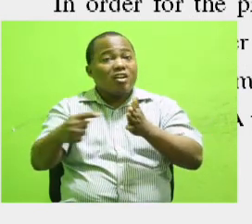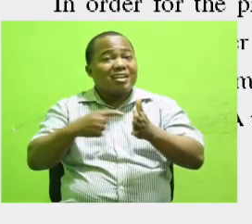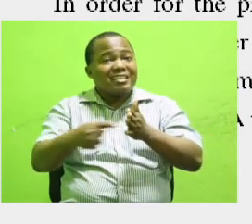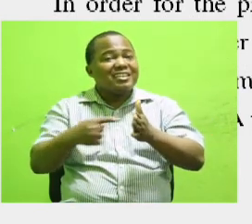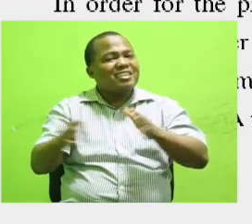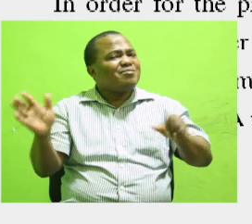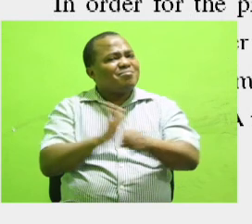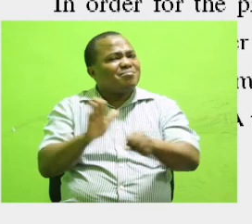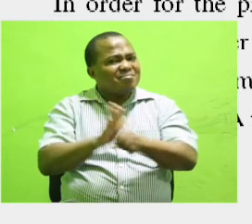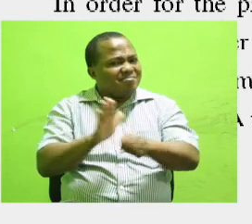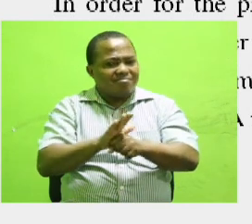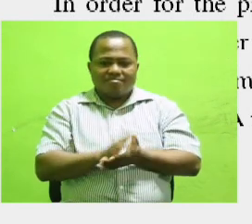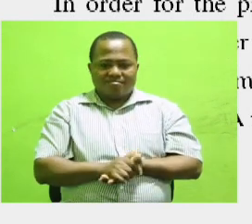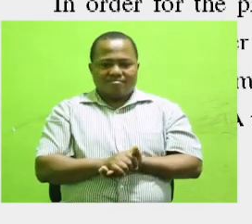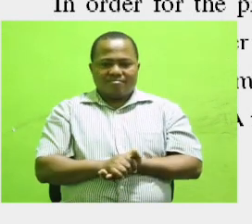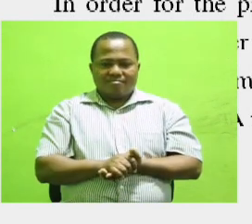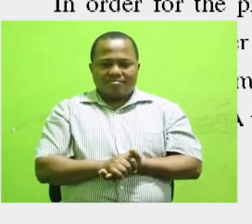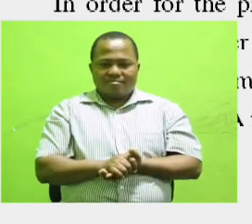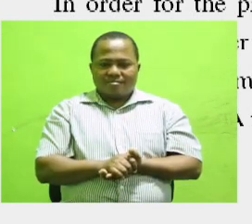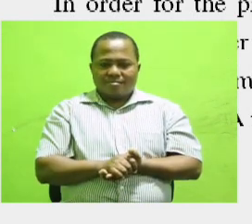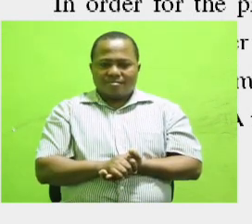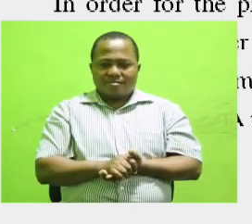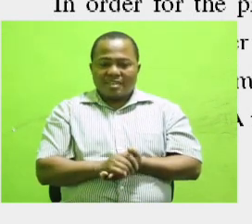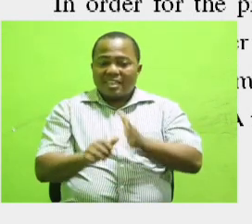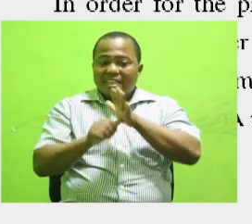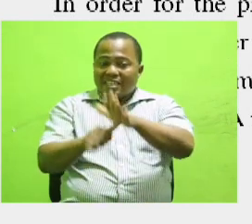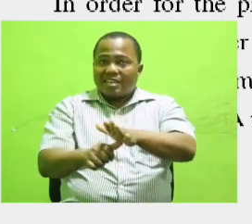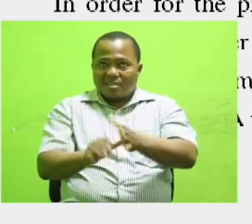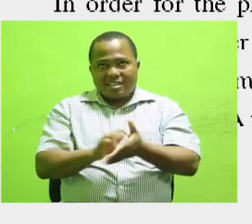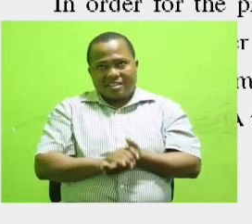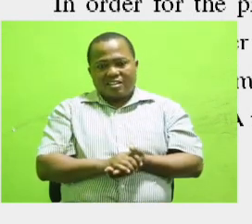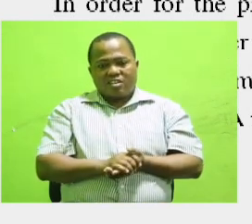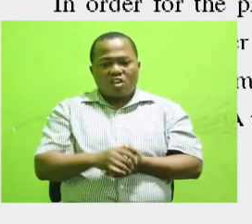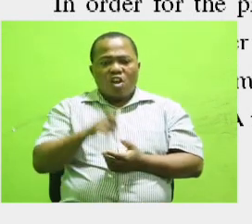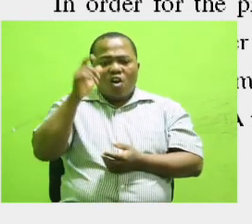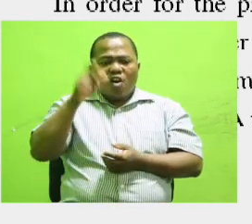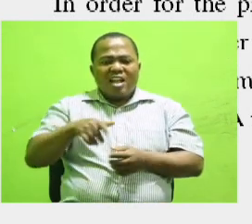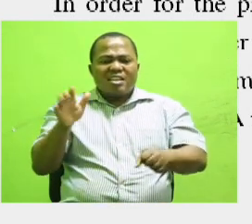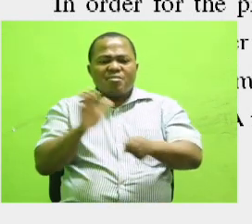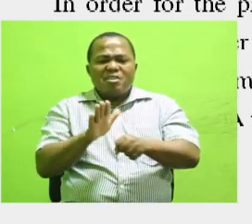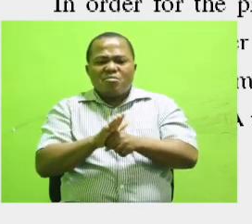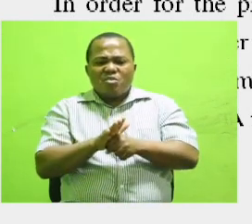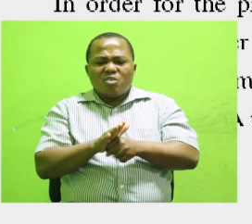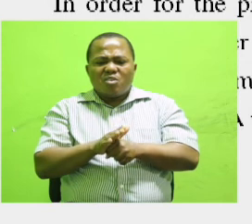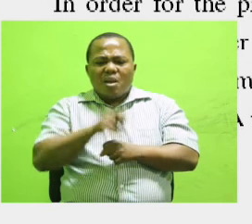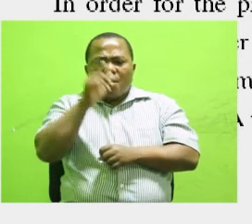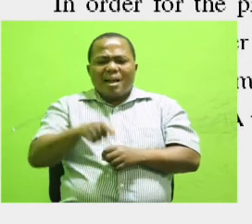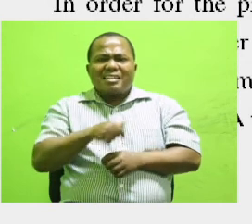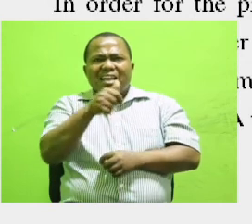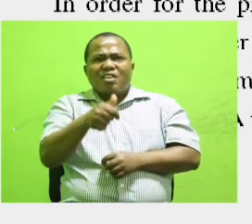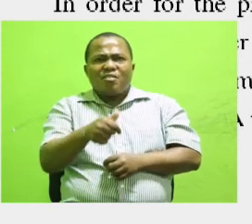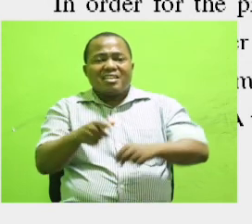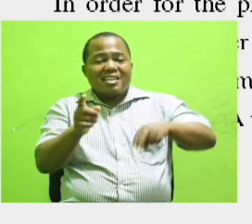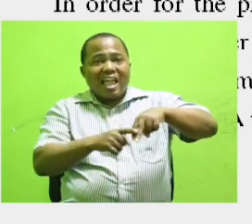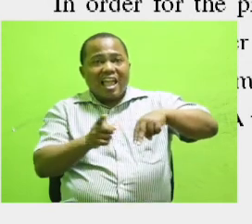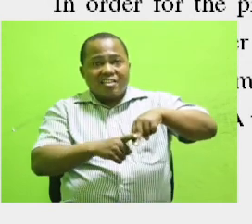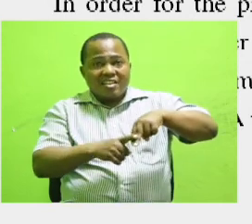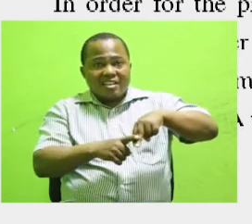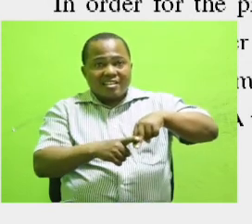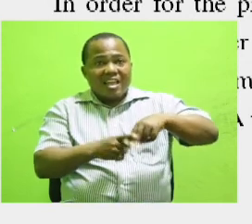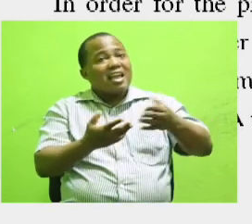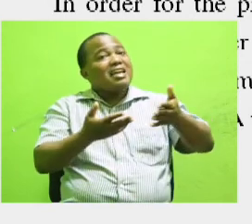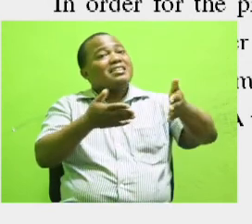a walking corpse. That is, it's the general knowledge of many people that a person living with HIV AIDS can